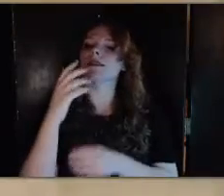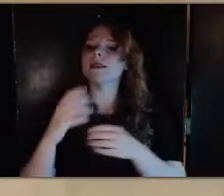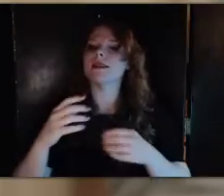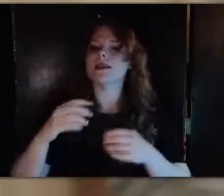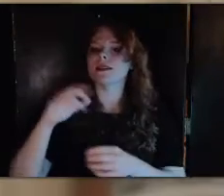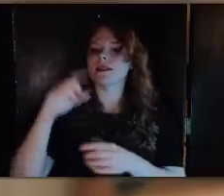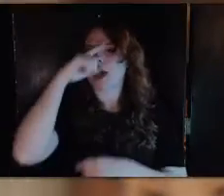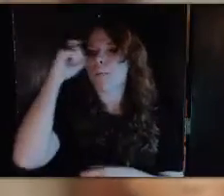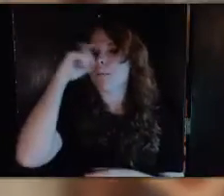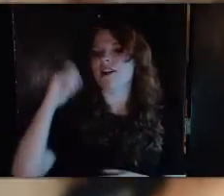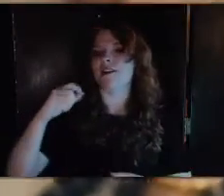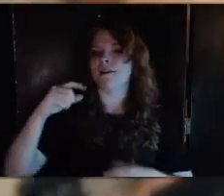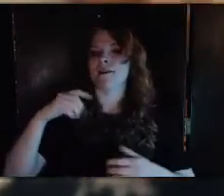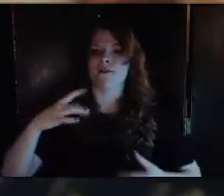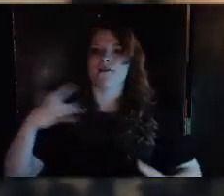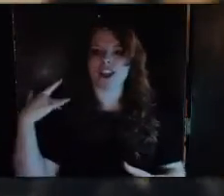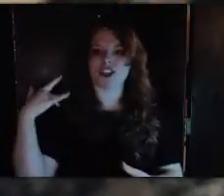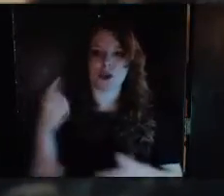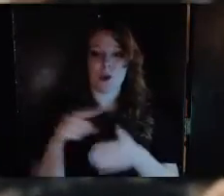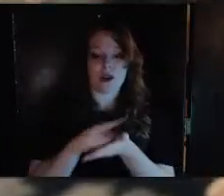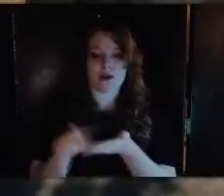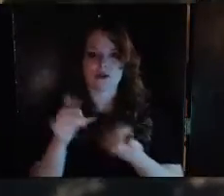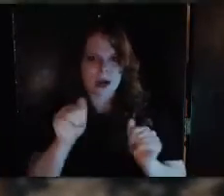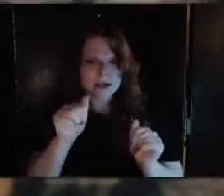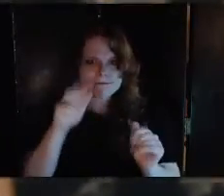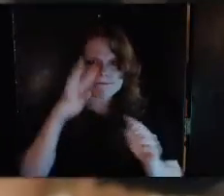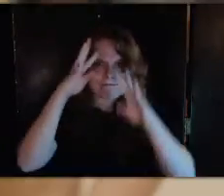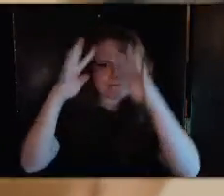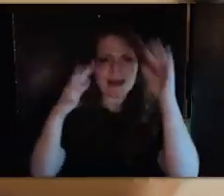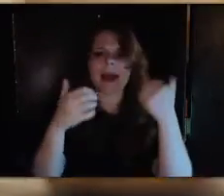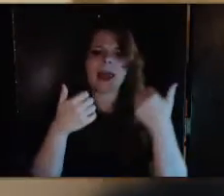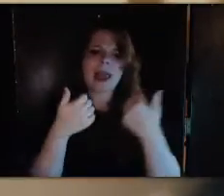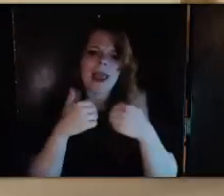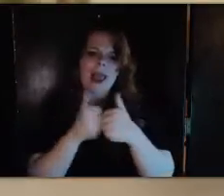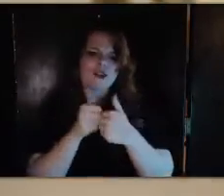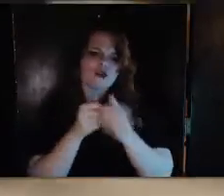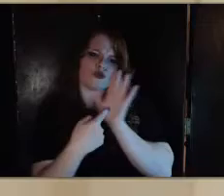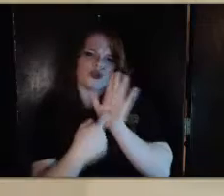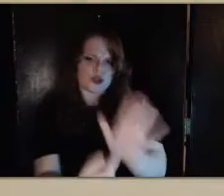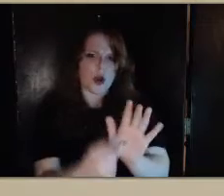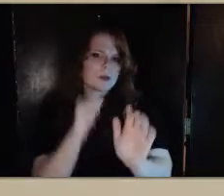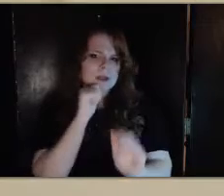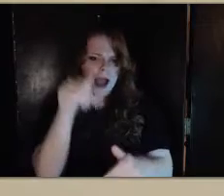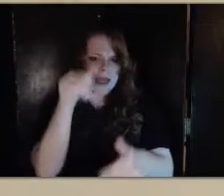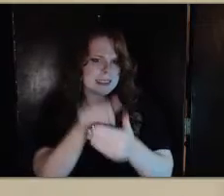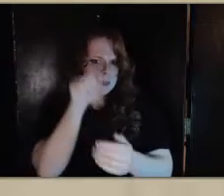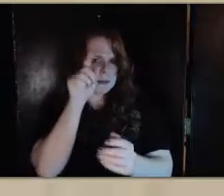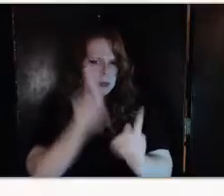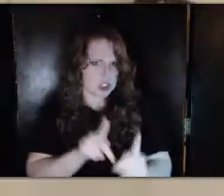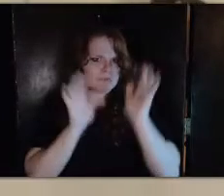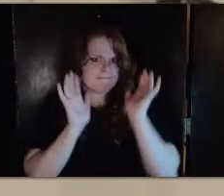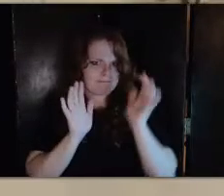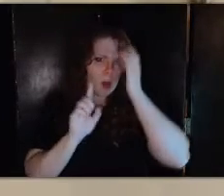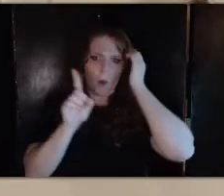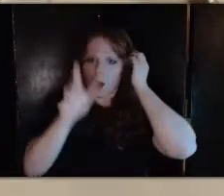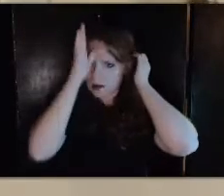own makeover thanks to COVID. Designers had to find creative ways to debut their clothing lines without in-person fashion shows. One